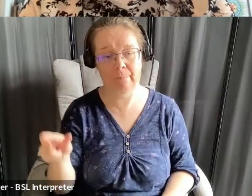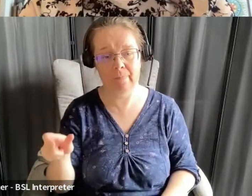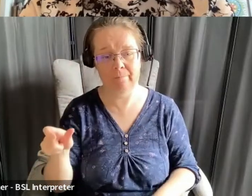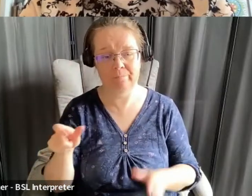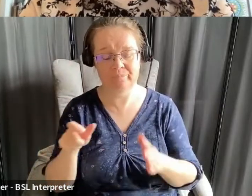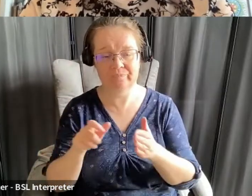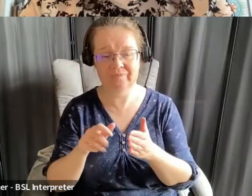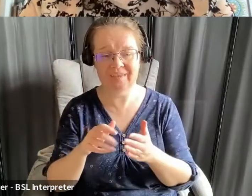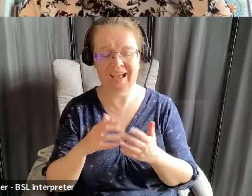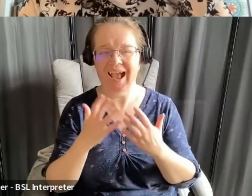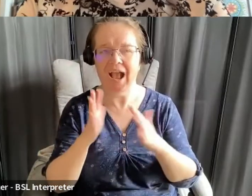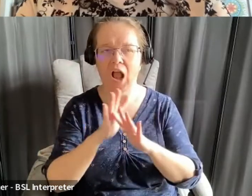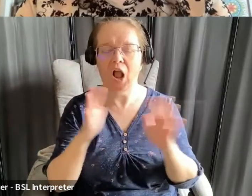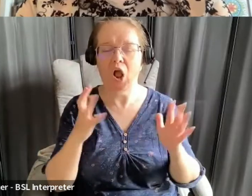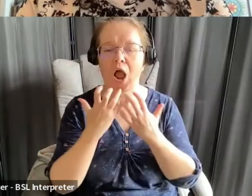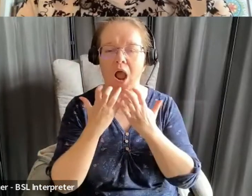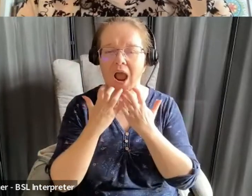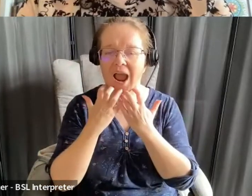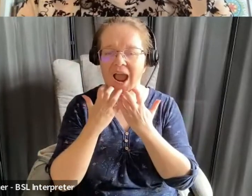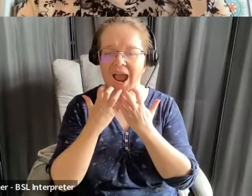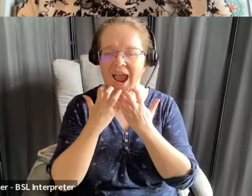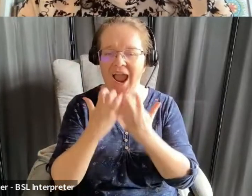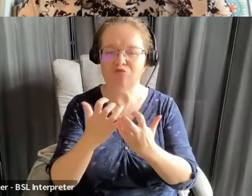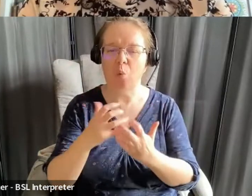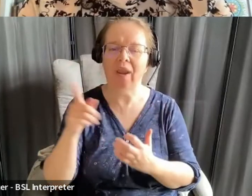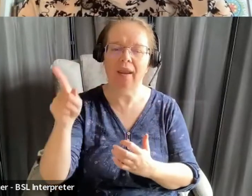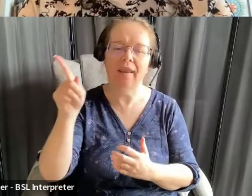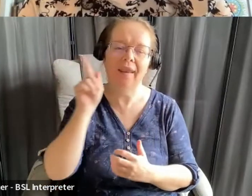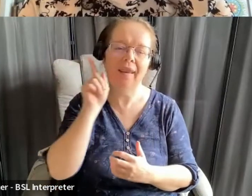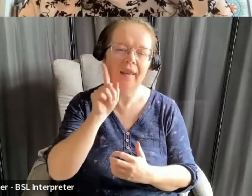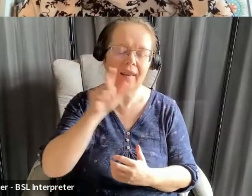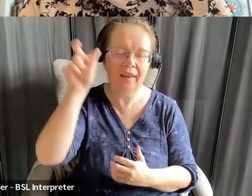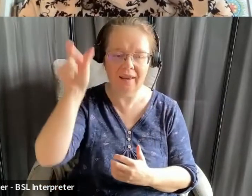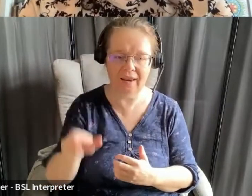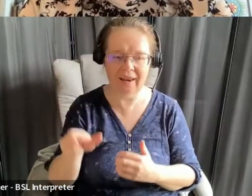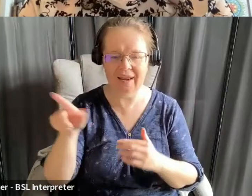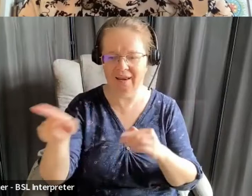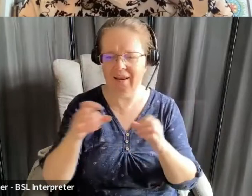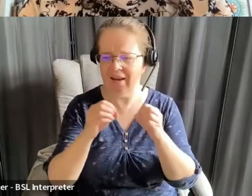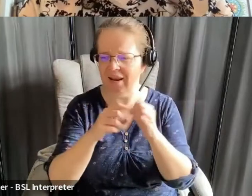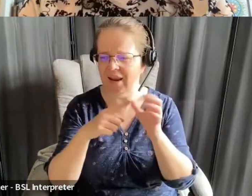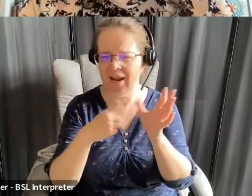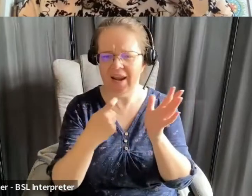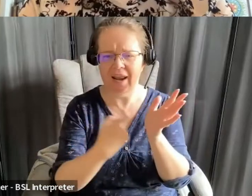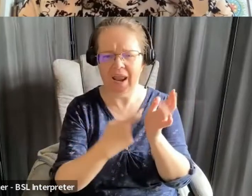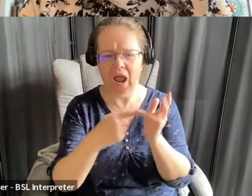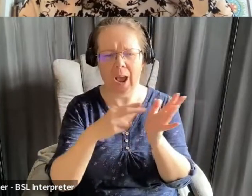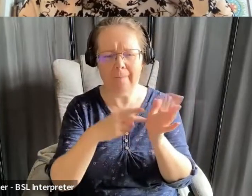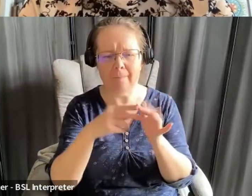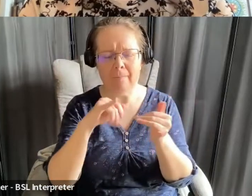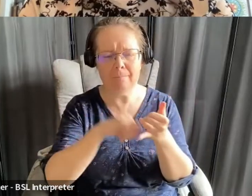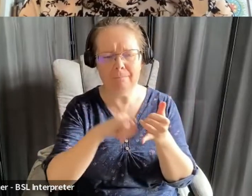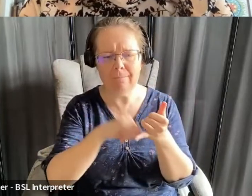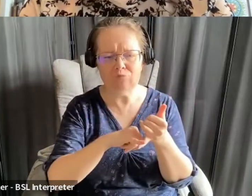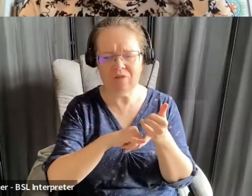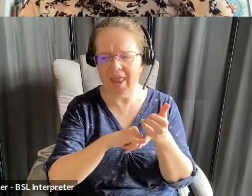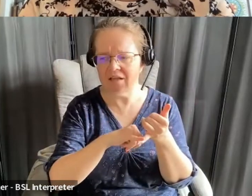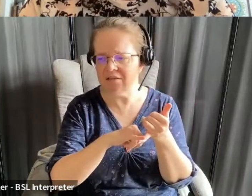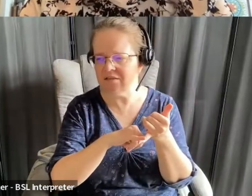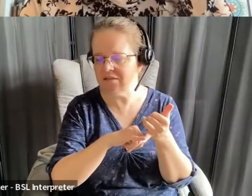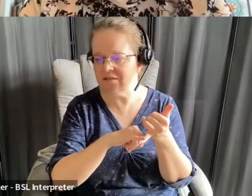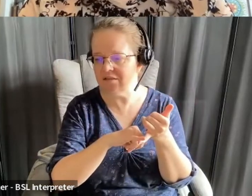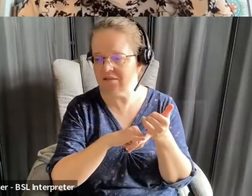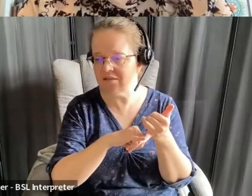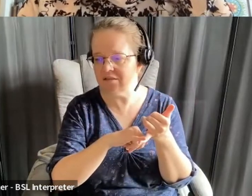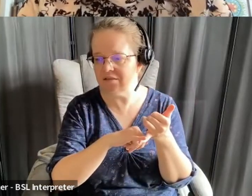to a hero is Baroness Hale, of all people. She is now the president of the Supreme Court. This